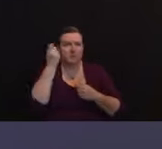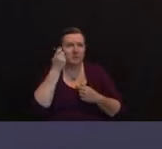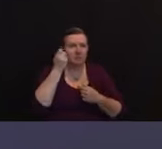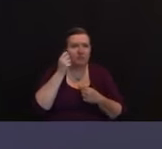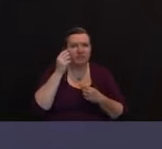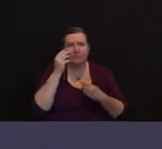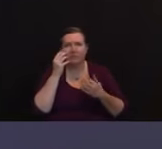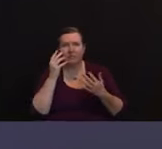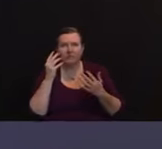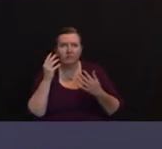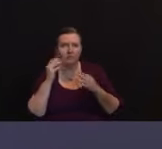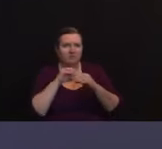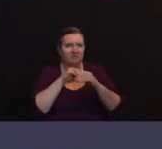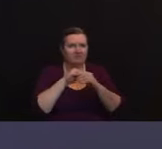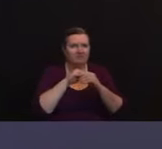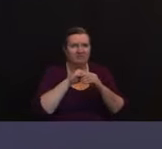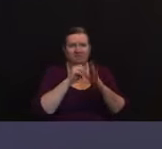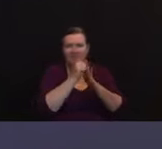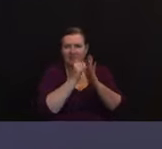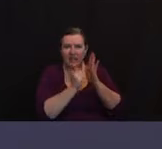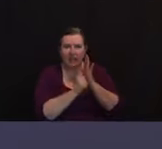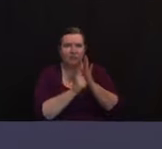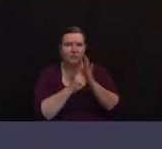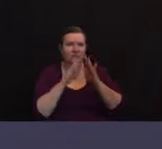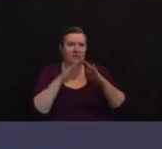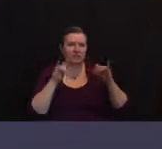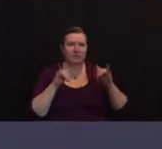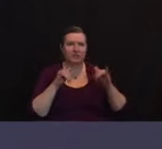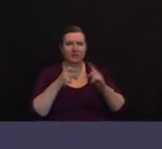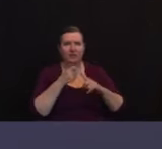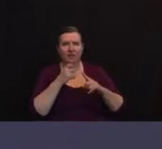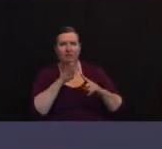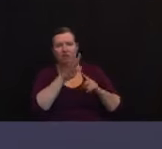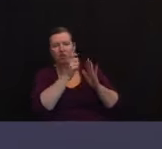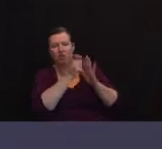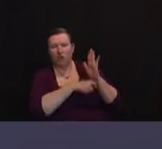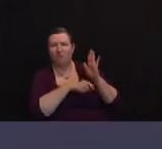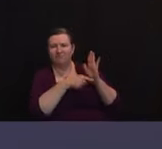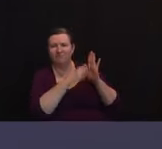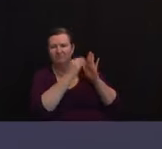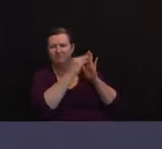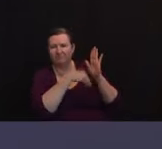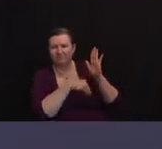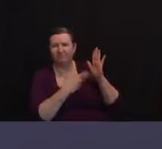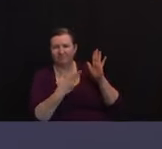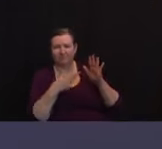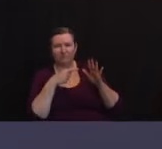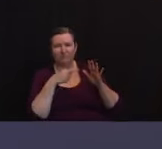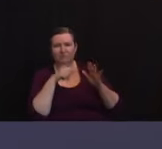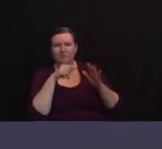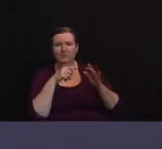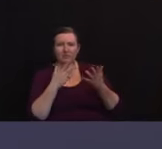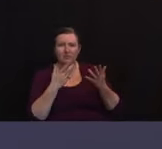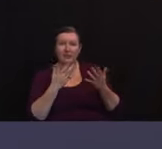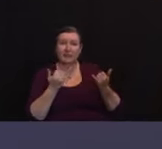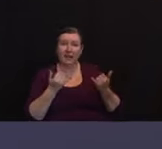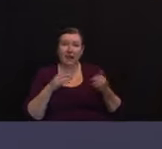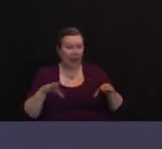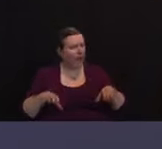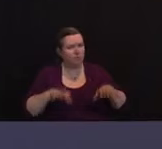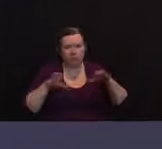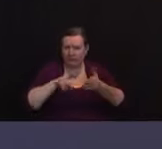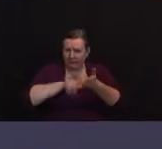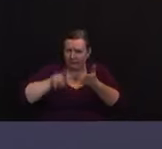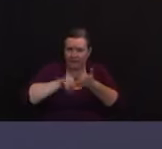system that has been outlined in your article that you talked about. I won't go into any further details other than to say it is under active investigation as a criminal